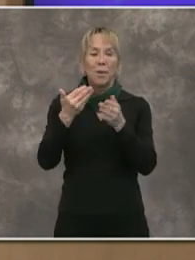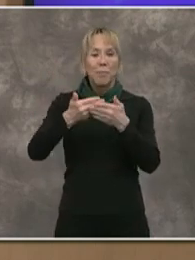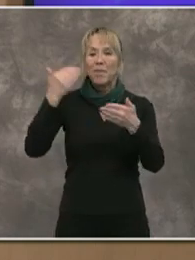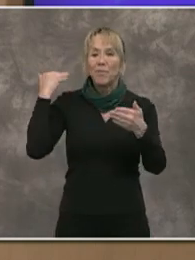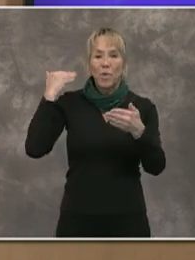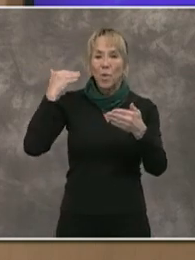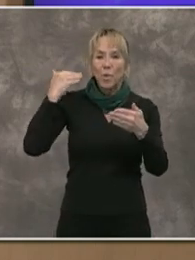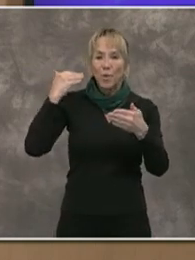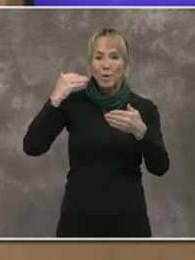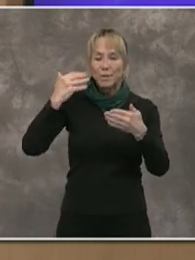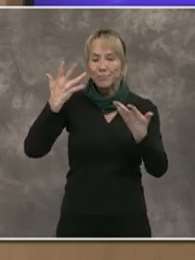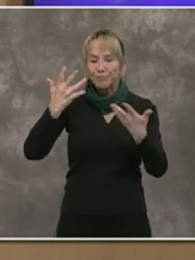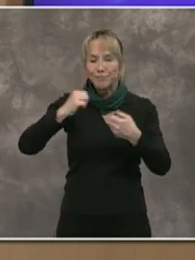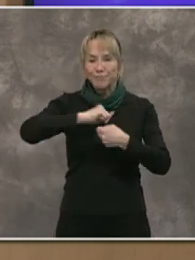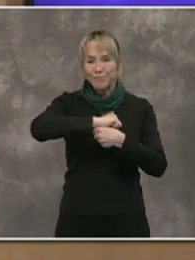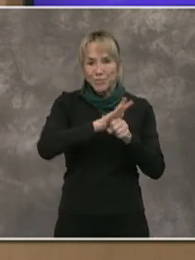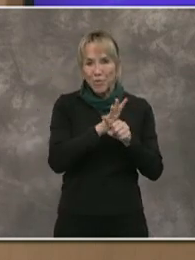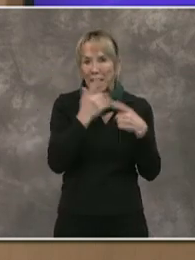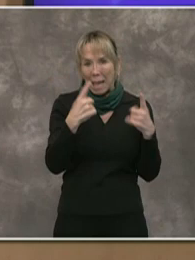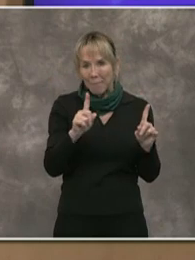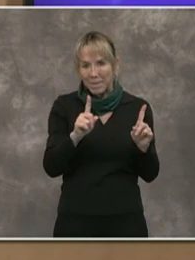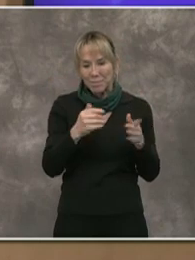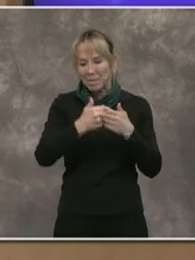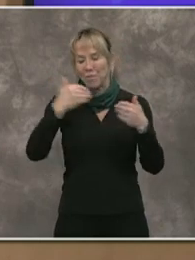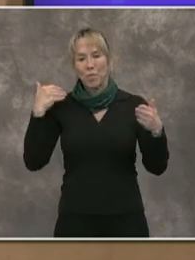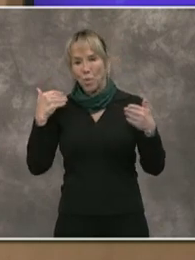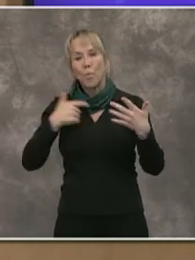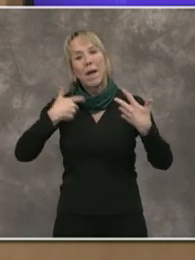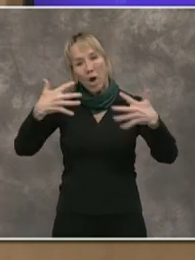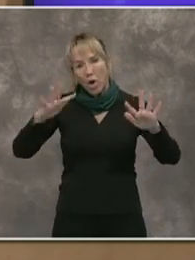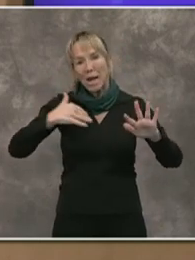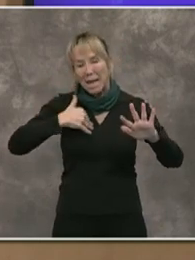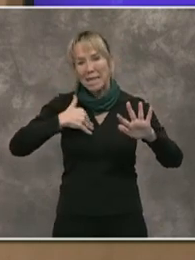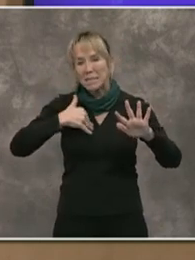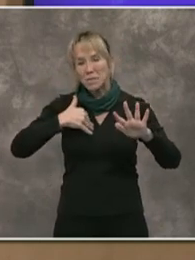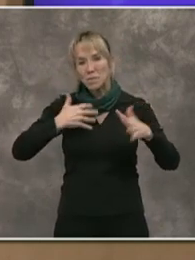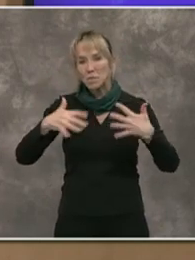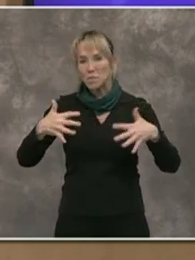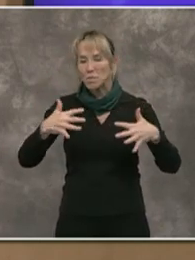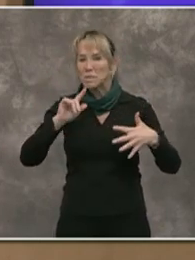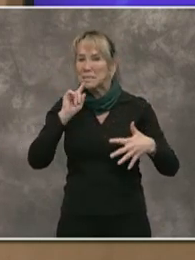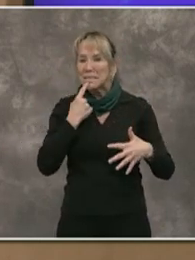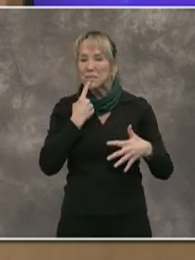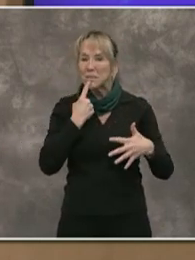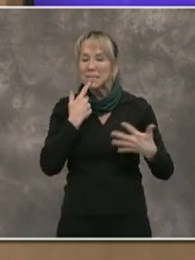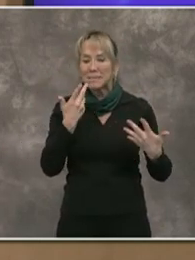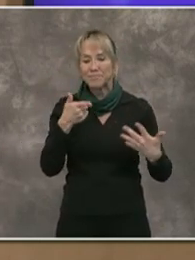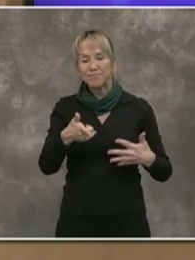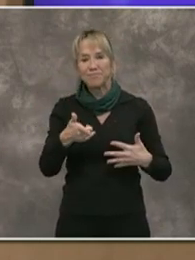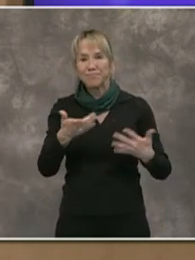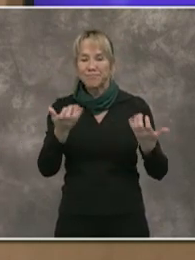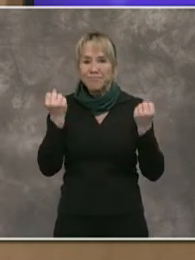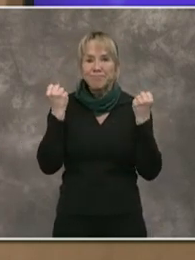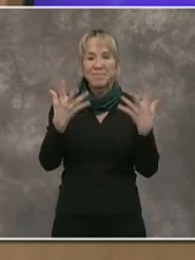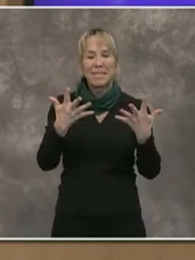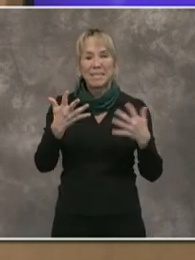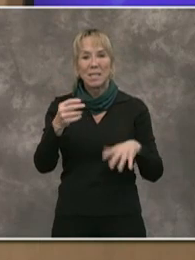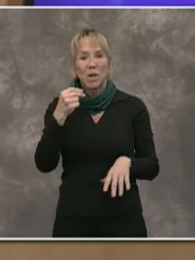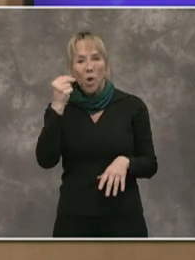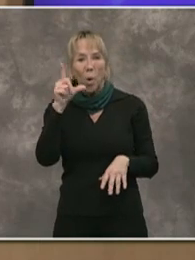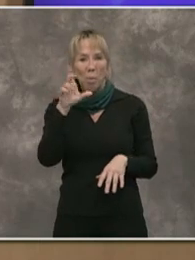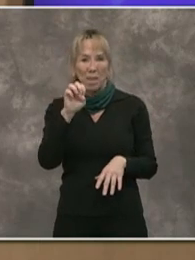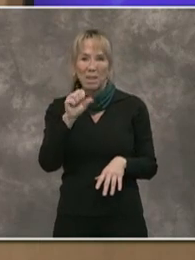pandemic related to public health. The challenges of providing appropriate services and